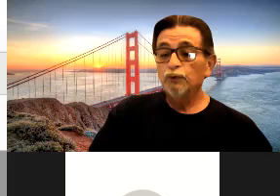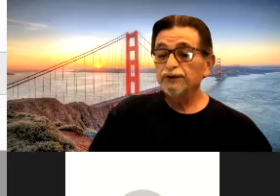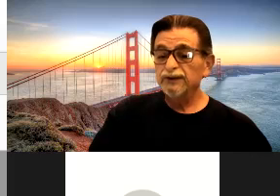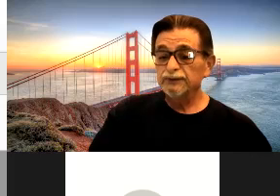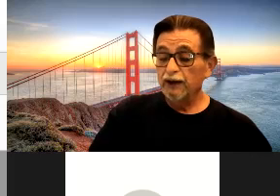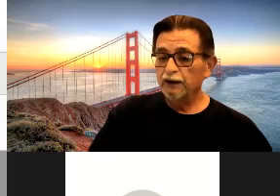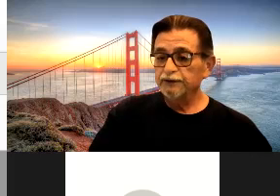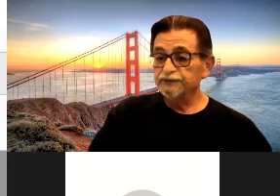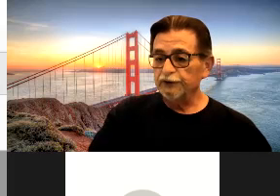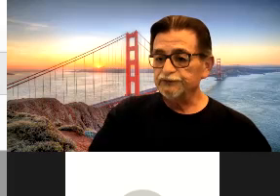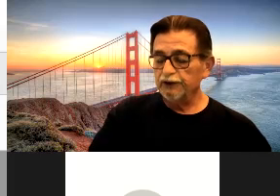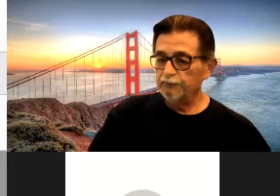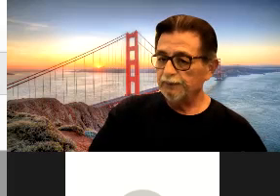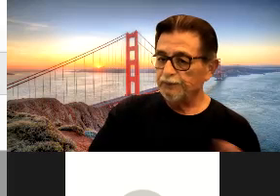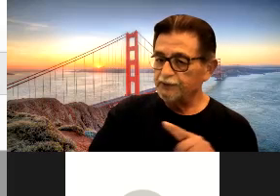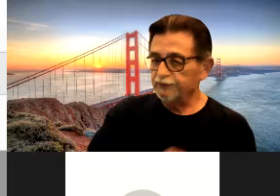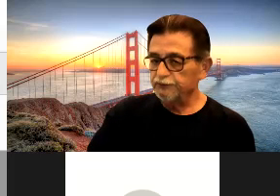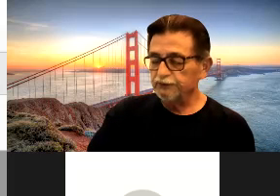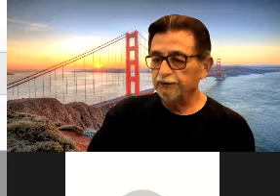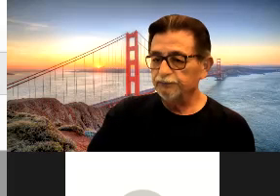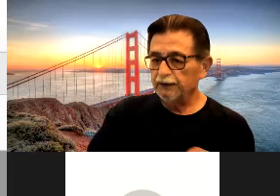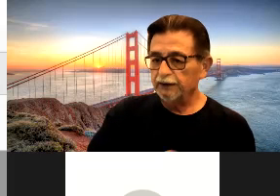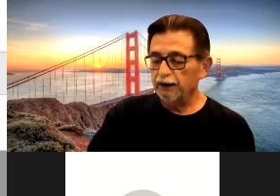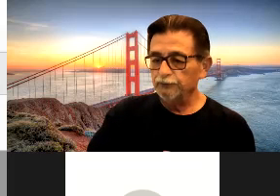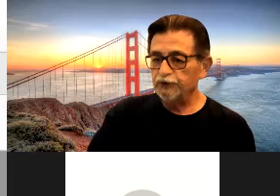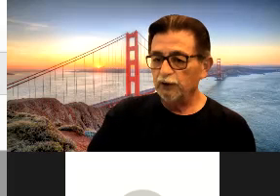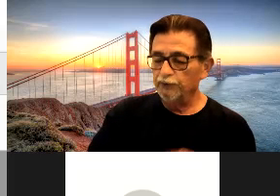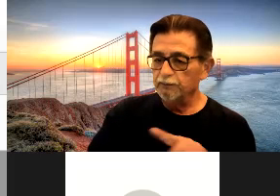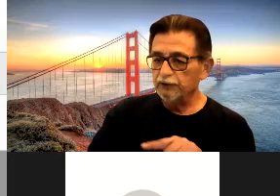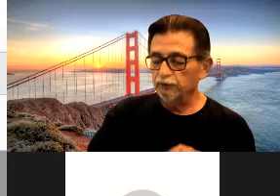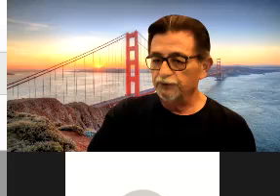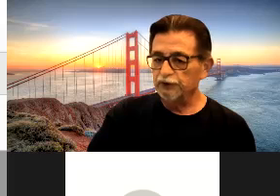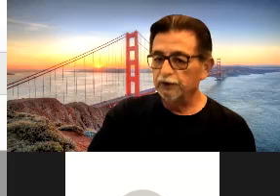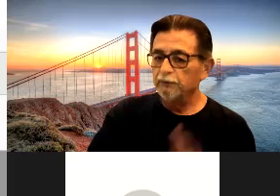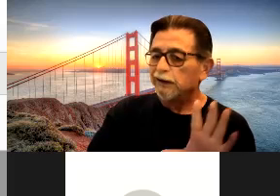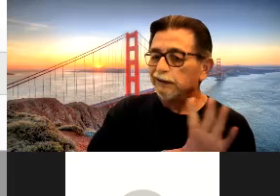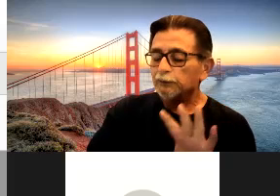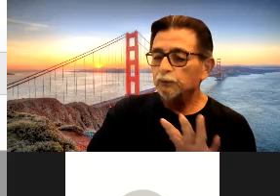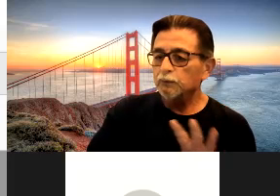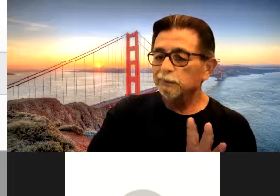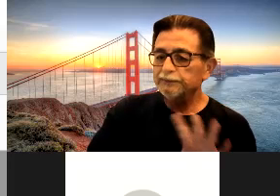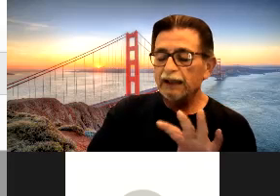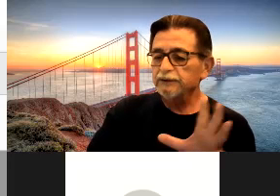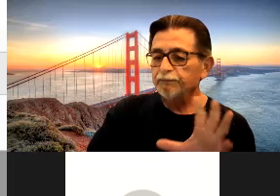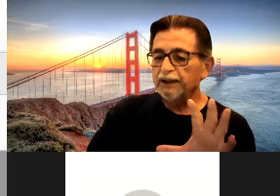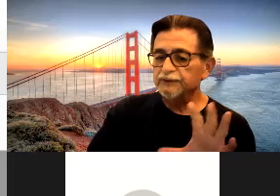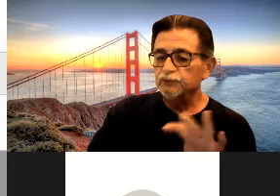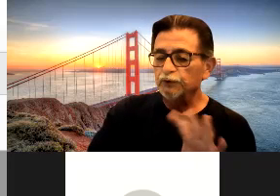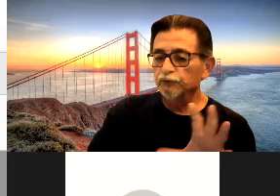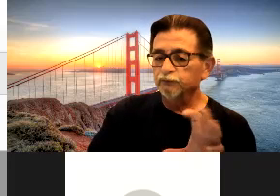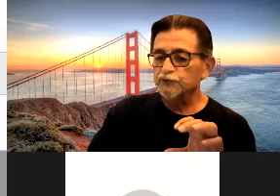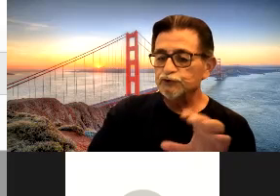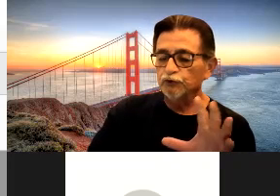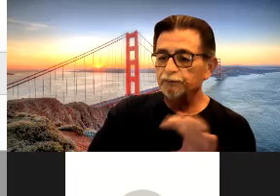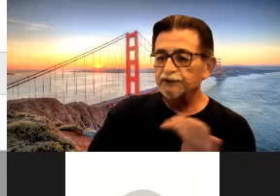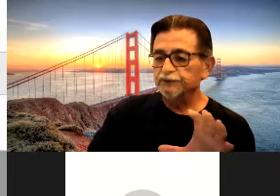boron, which is right on the stair step, remember that stair step? That kind of helps you out where the metalloids are. That depends. We